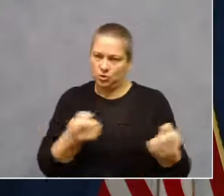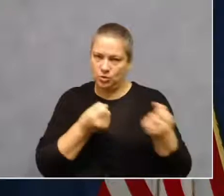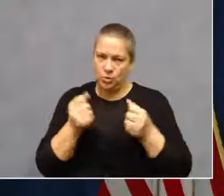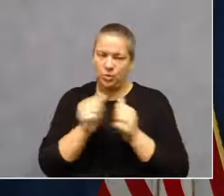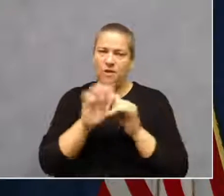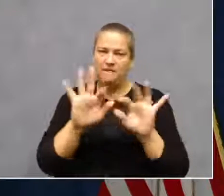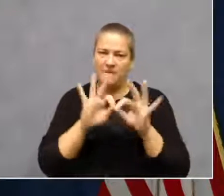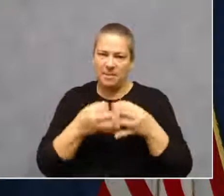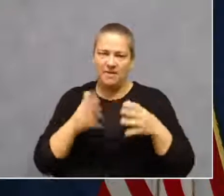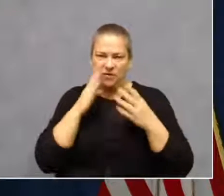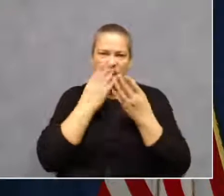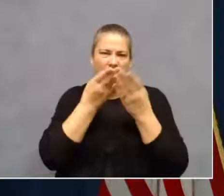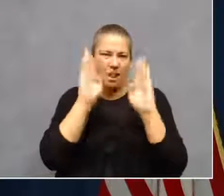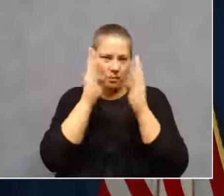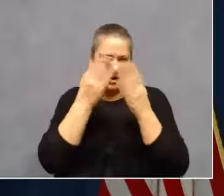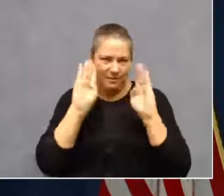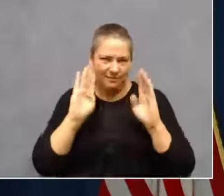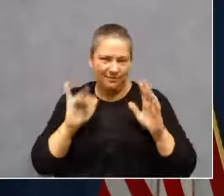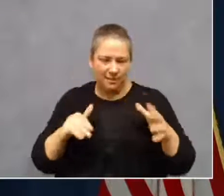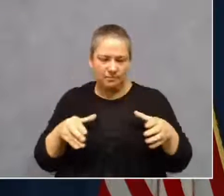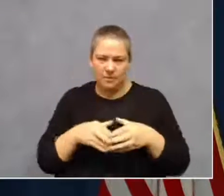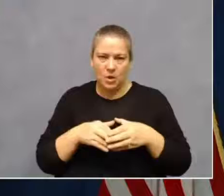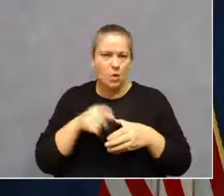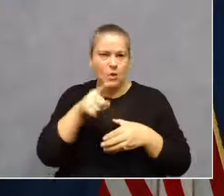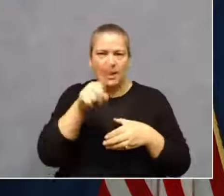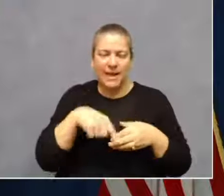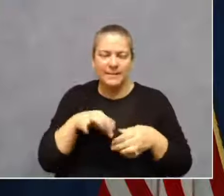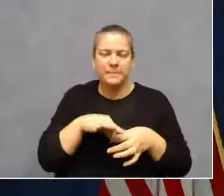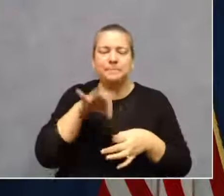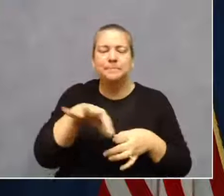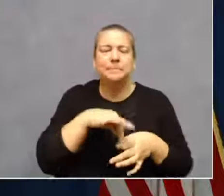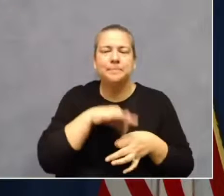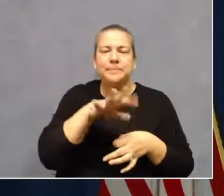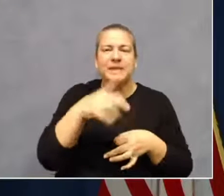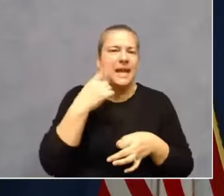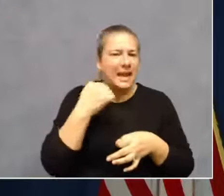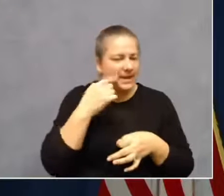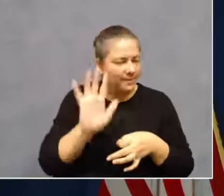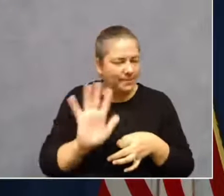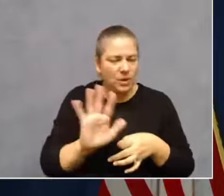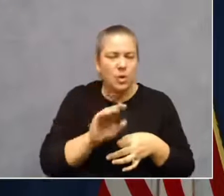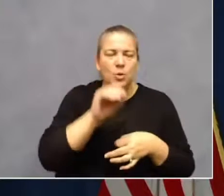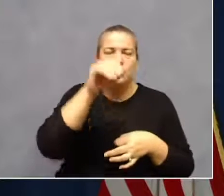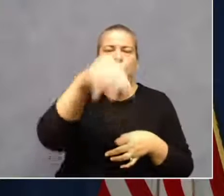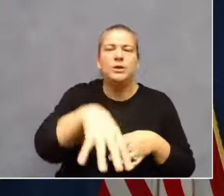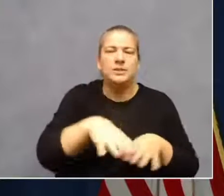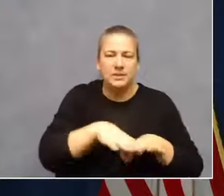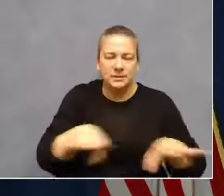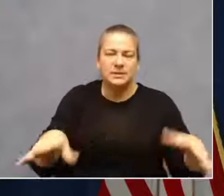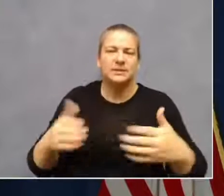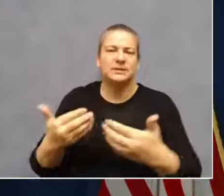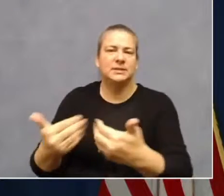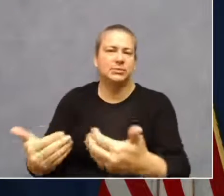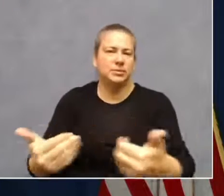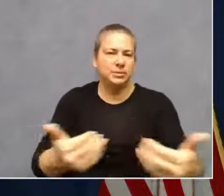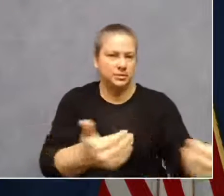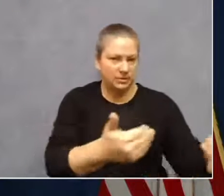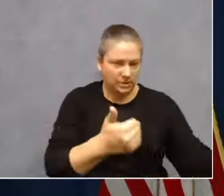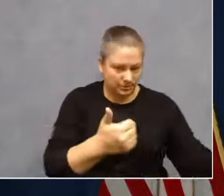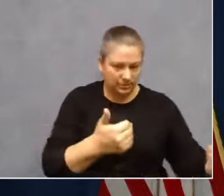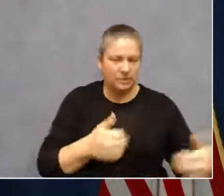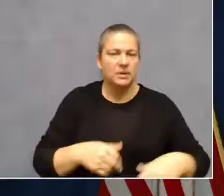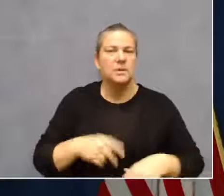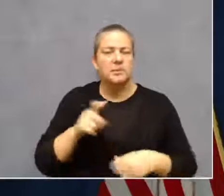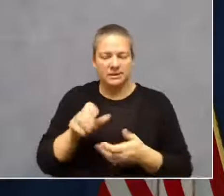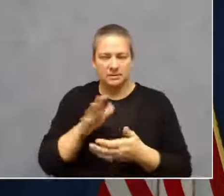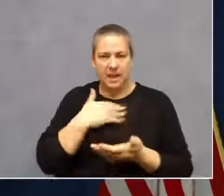you can't hand out candy yourself at your house. You need to place it out separated. When you put it out, you need to sanitize your